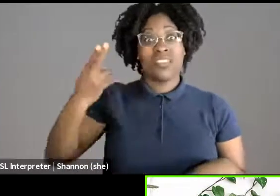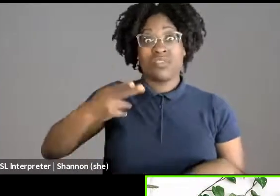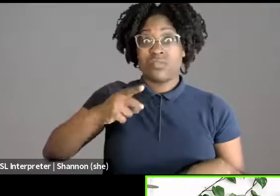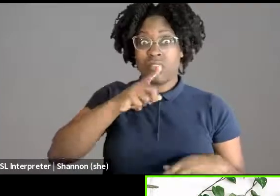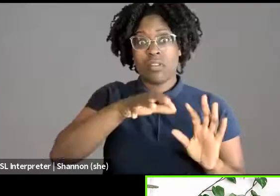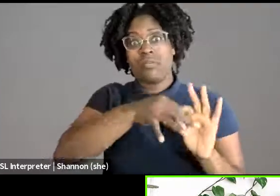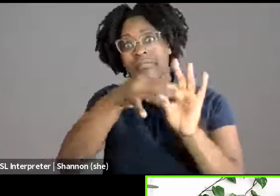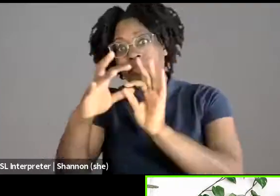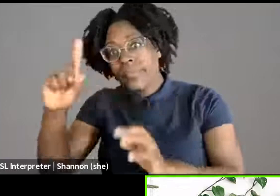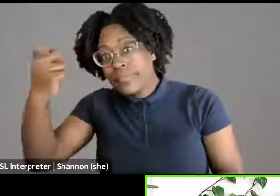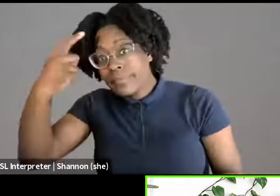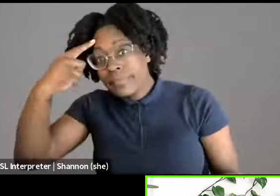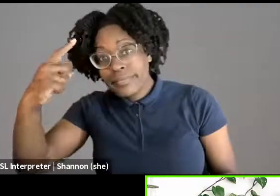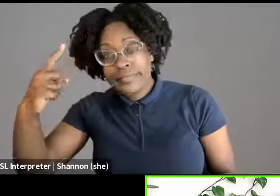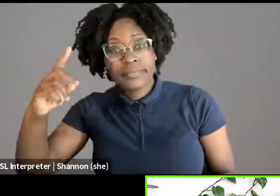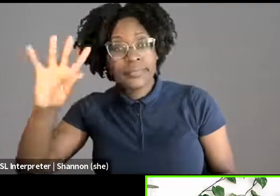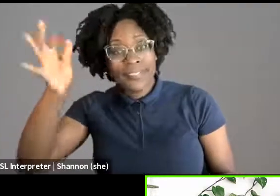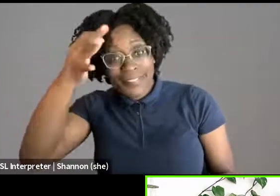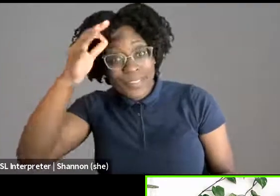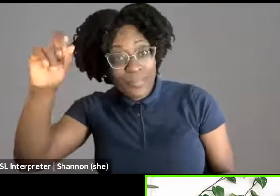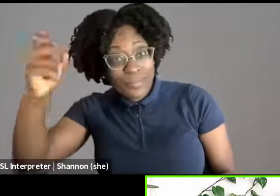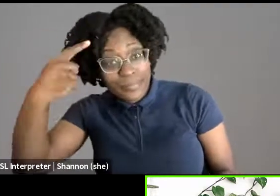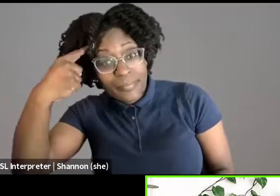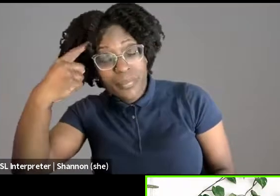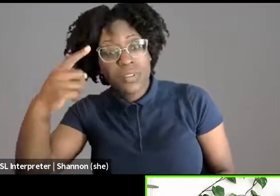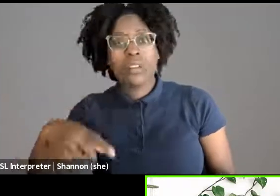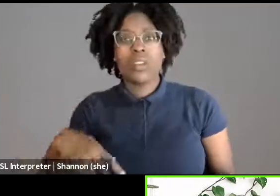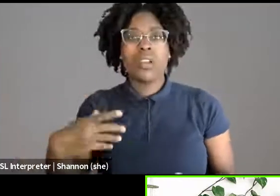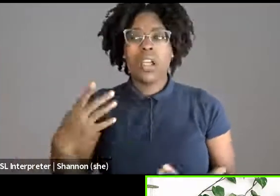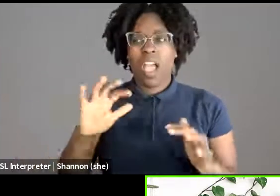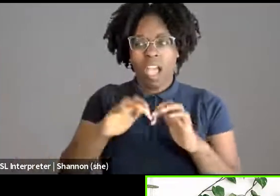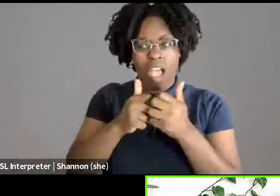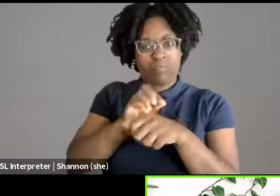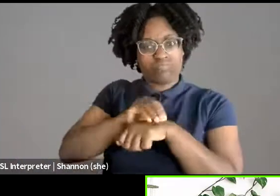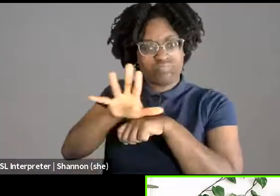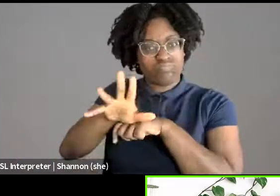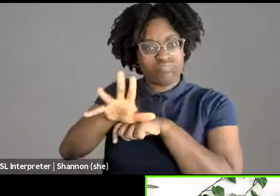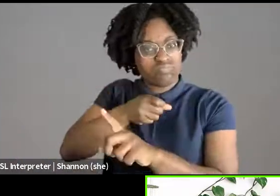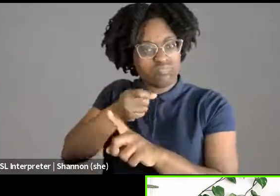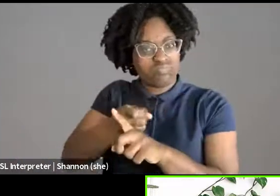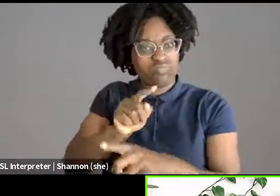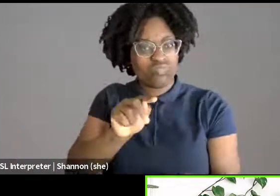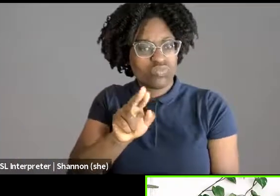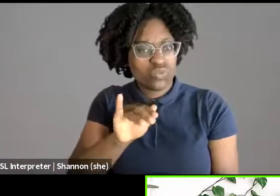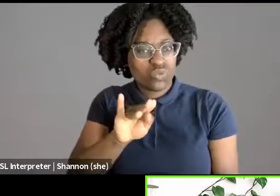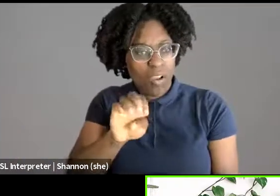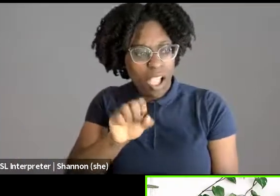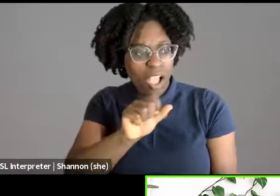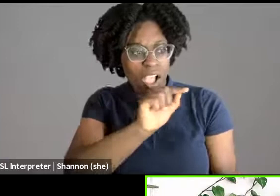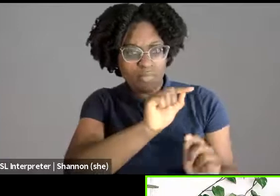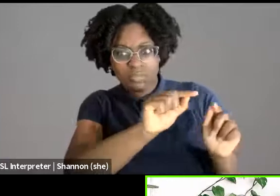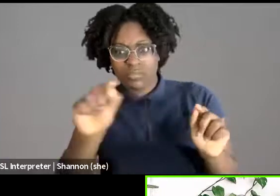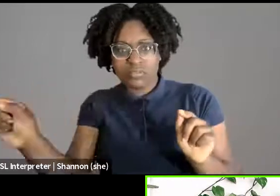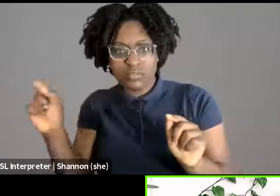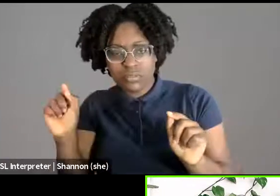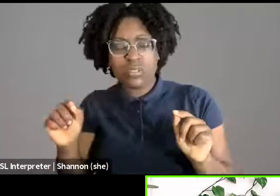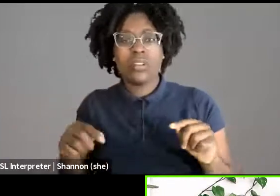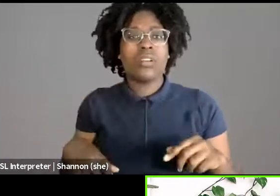tribal lands, tribes, and the systems of life that support those lands. So you can be